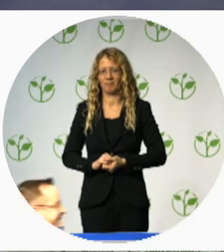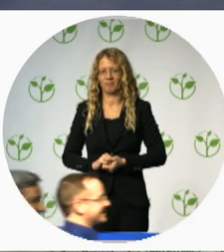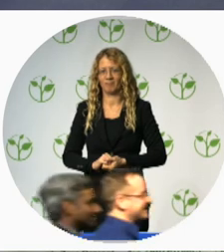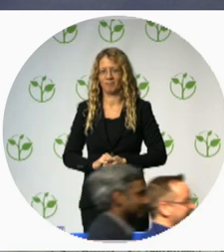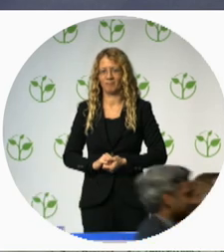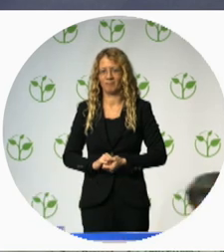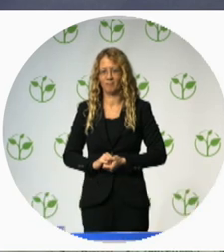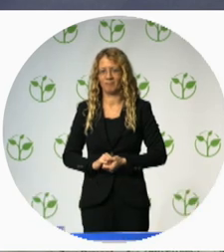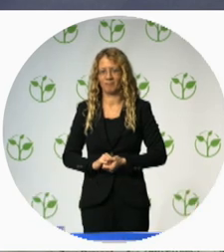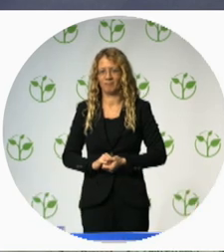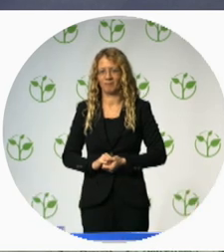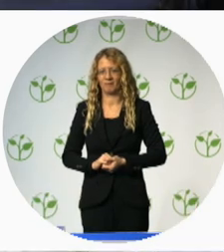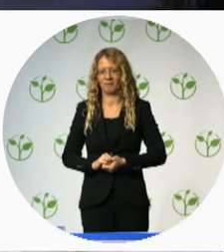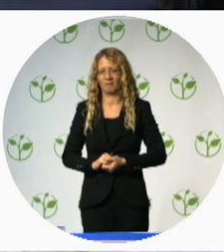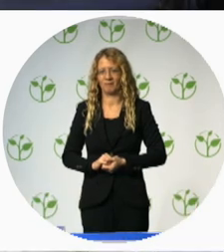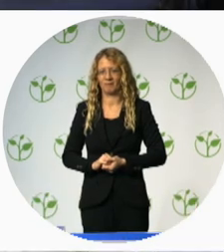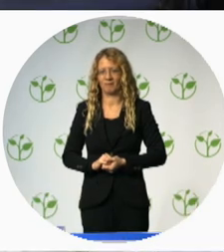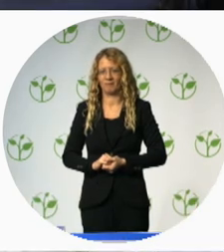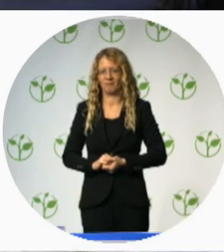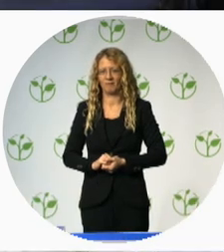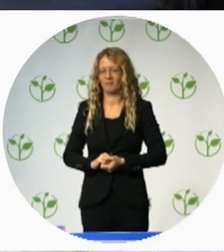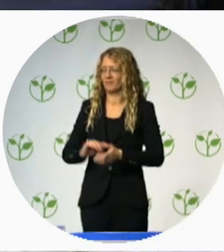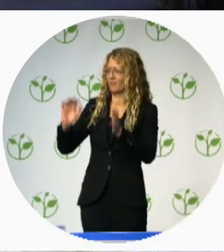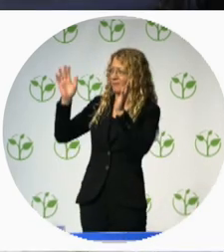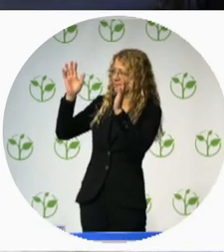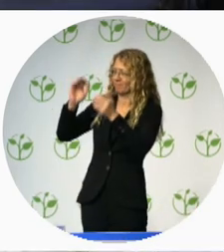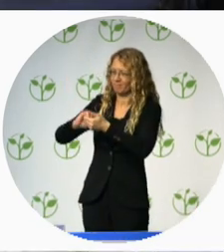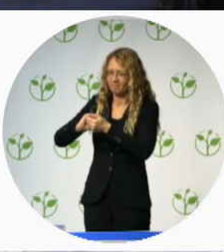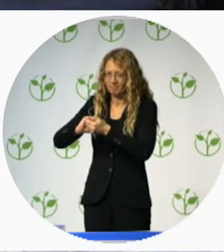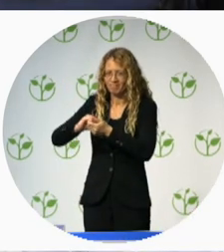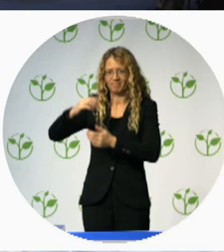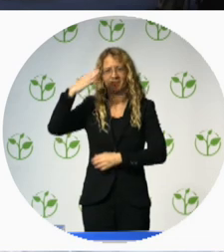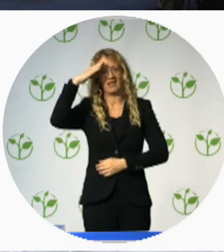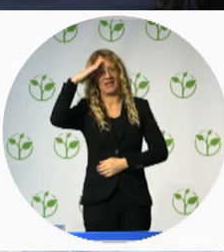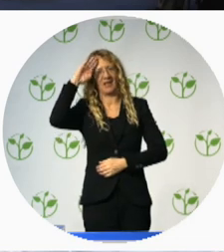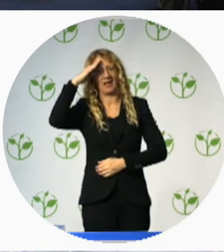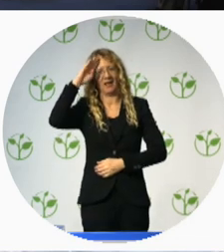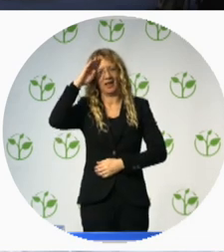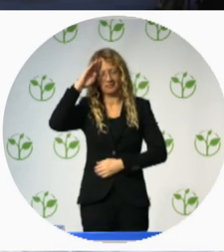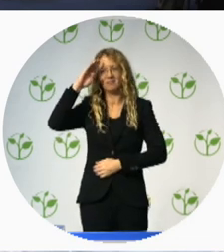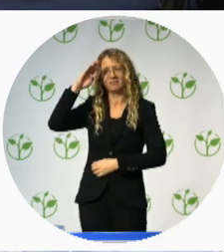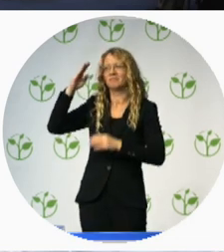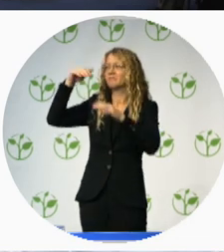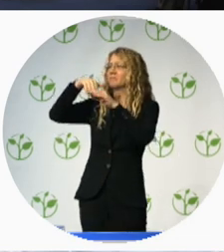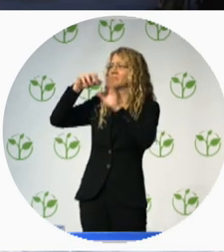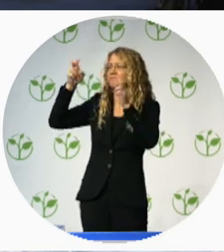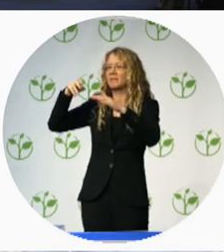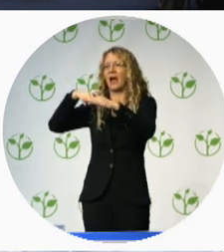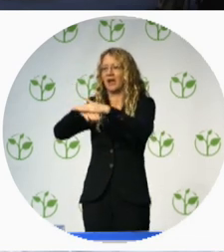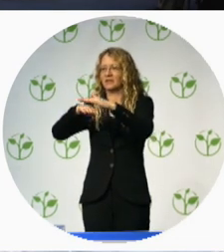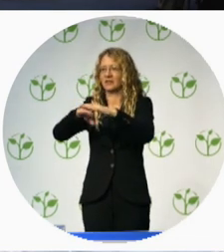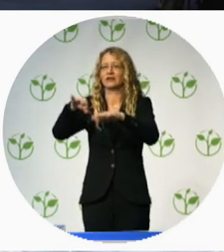Congratulations. Congratulations to Access Earth from Ireland. Access Earth is a startup company based in Dublin that has